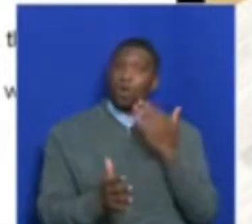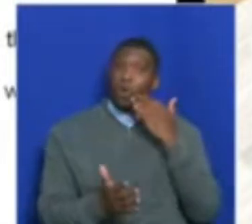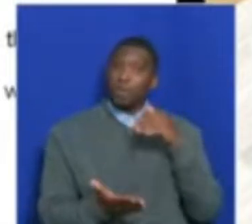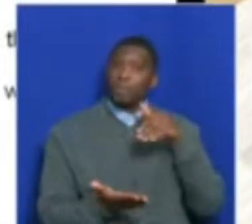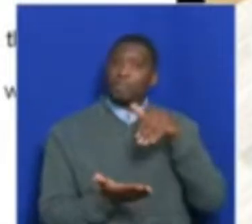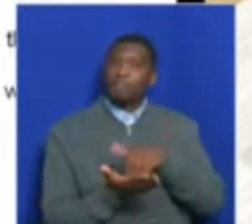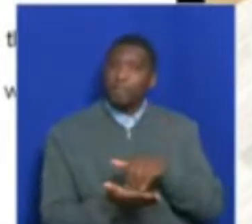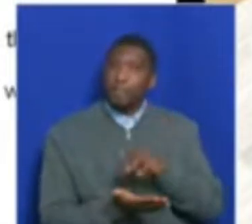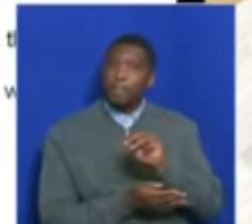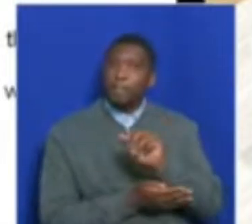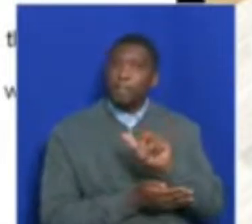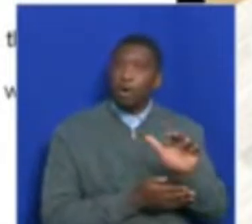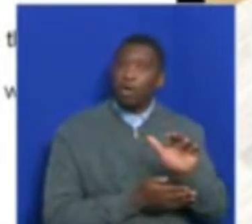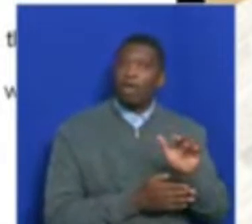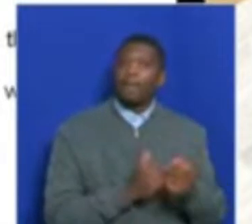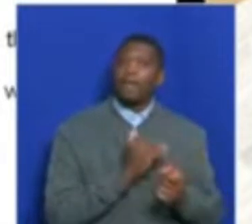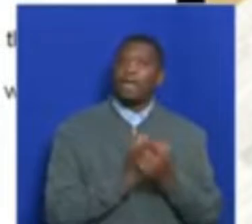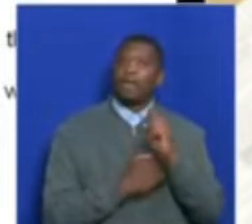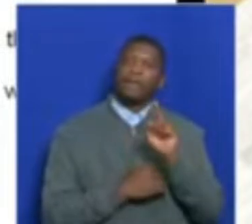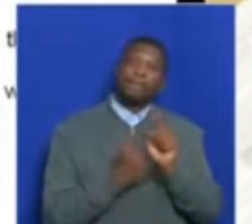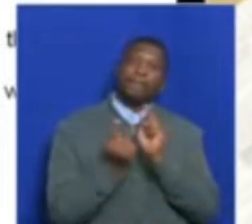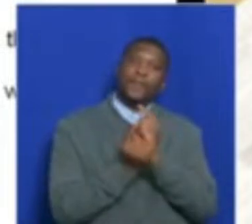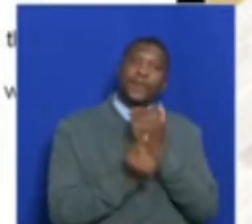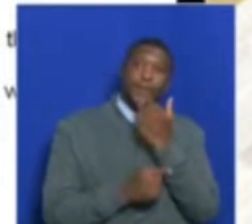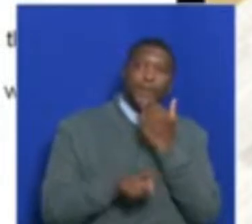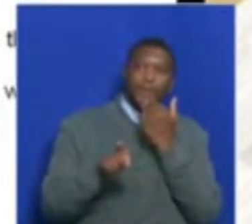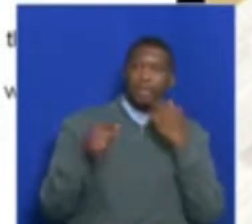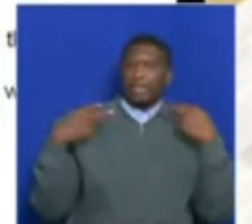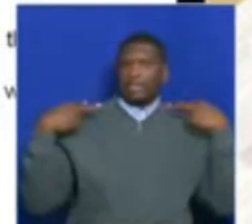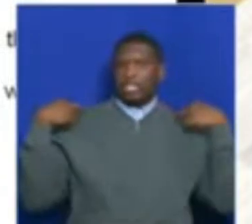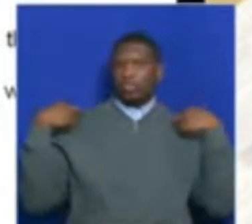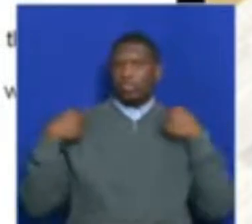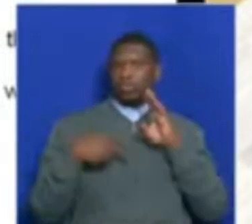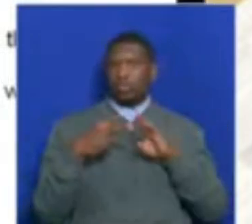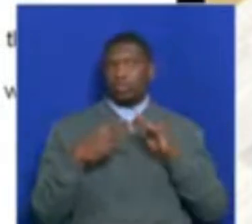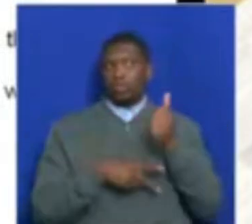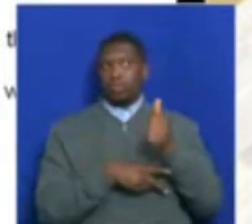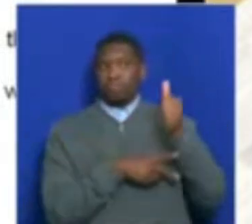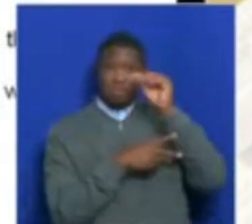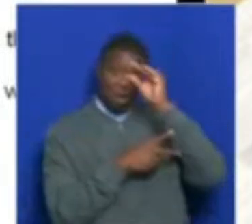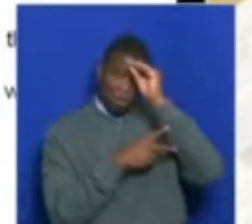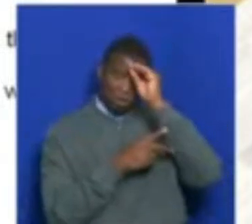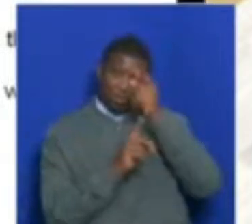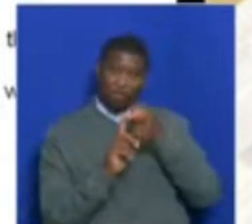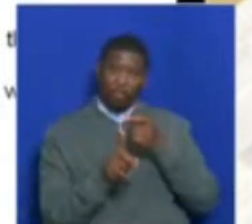Pavilion security and senior police officers from Westville SAPS.